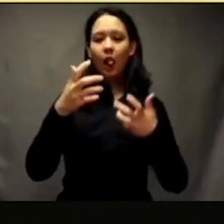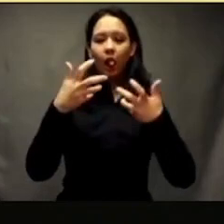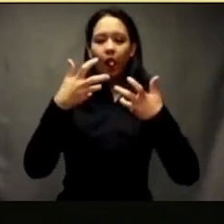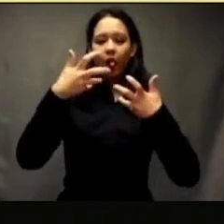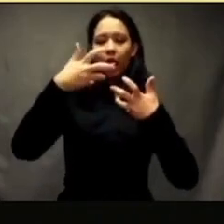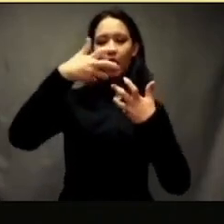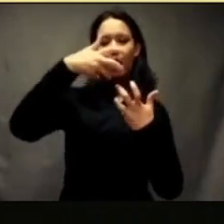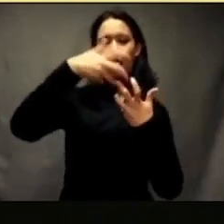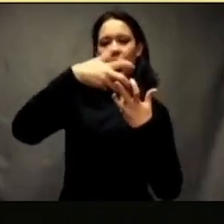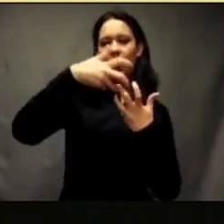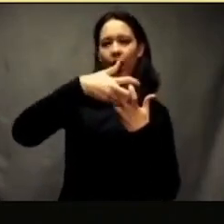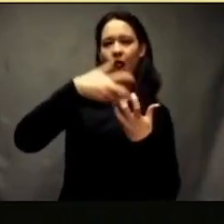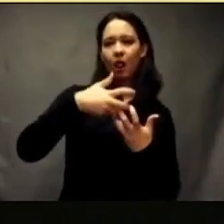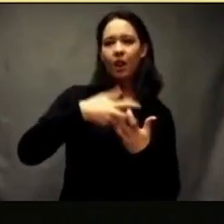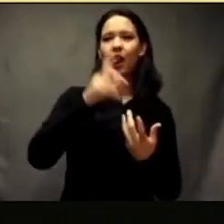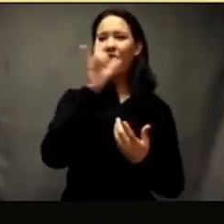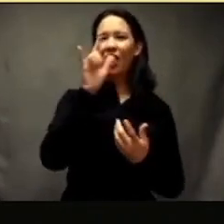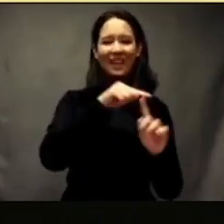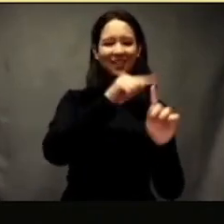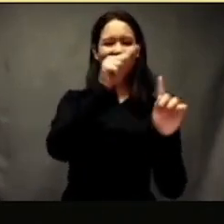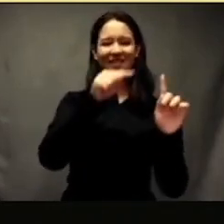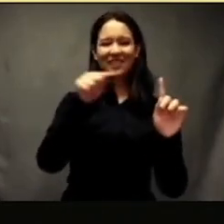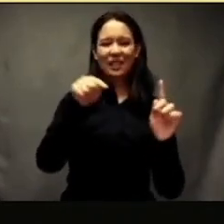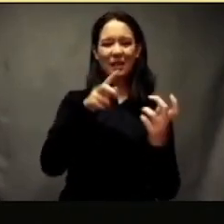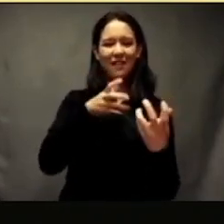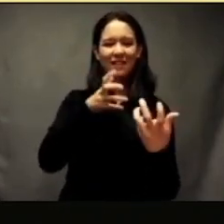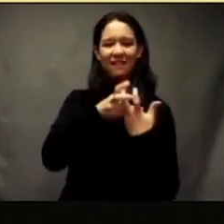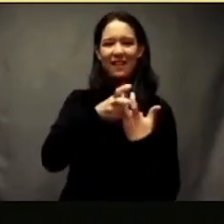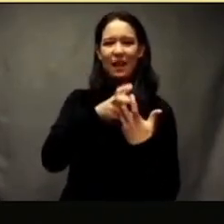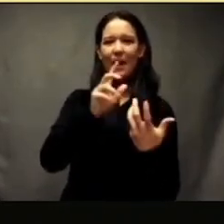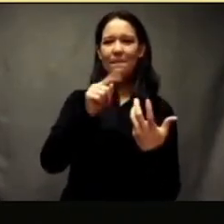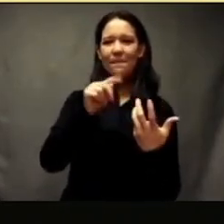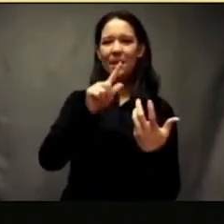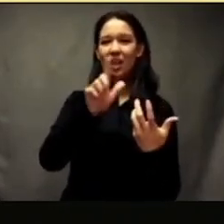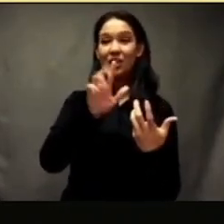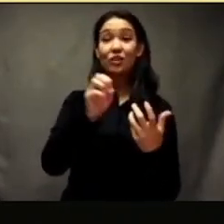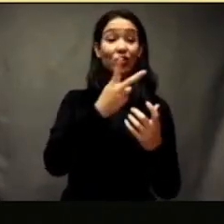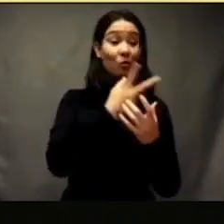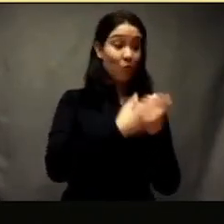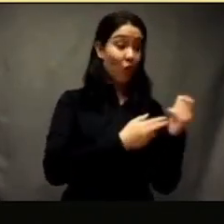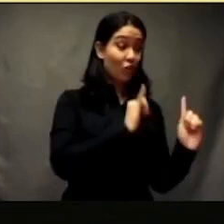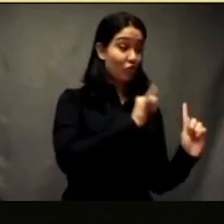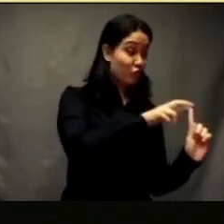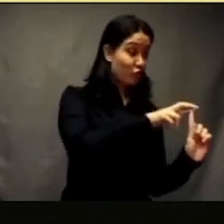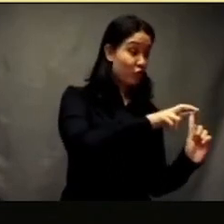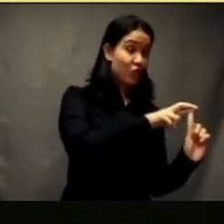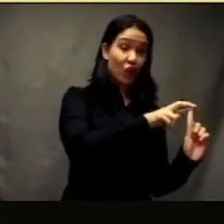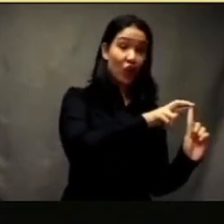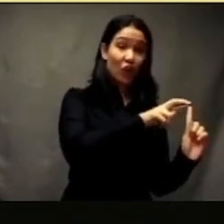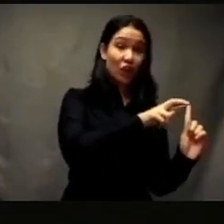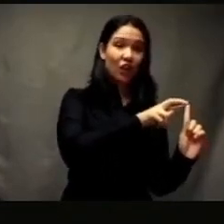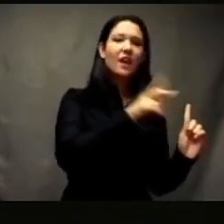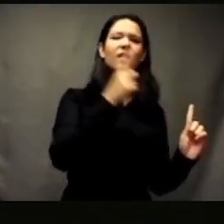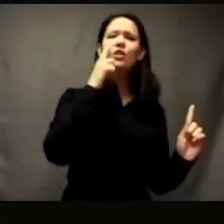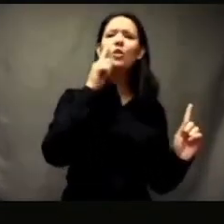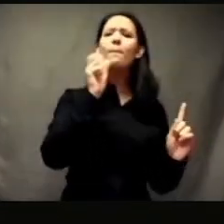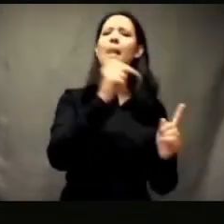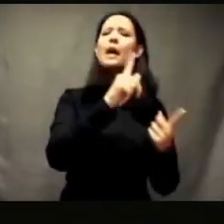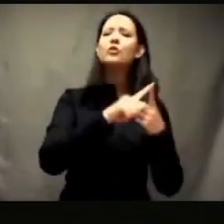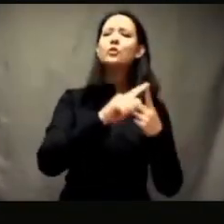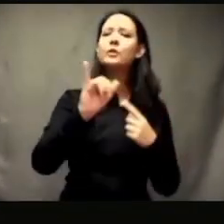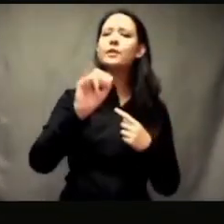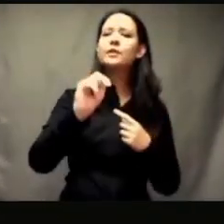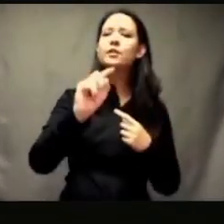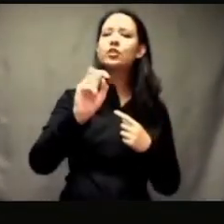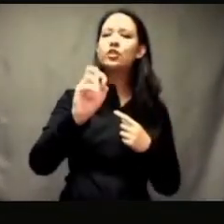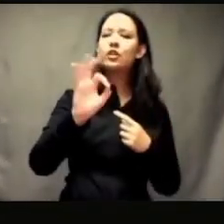language, are puzzle pieces. So in the ScratchJr language, if you can go back to the interfaces slide, Jess. Yep, absolutely. Let